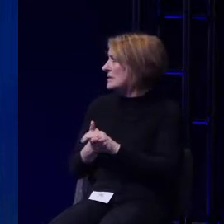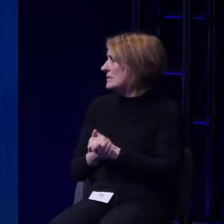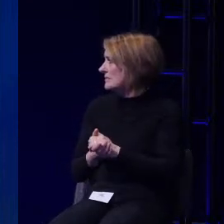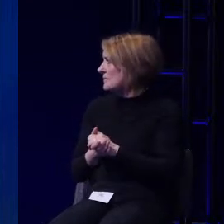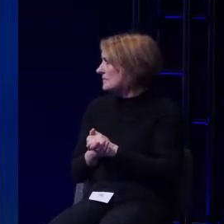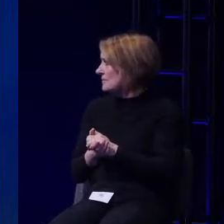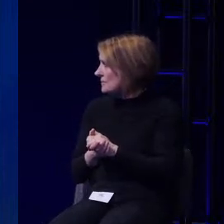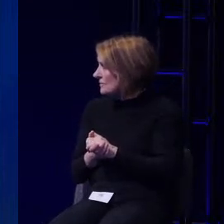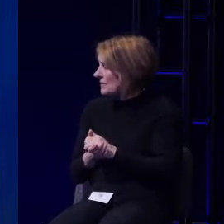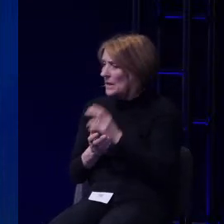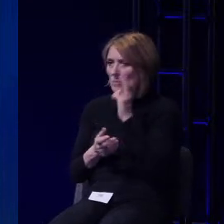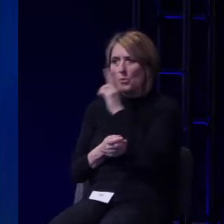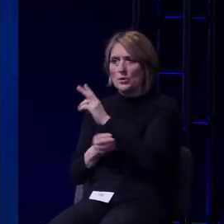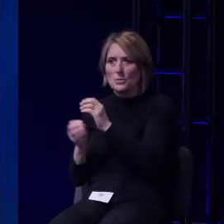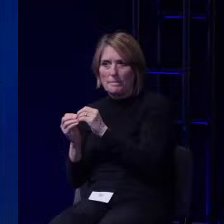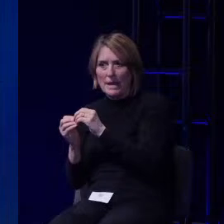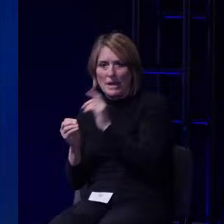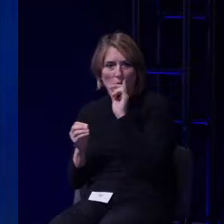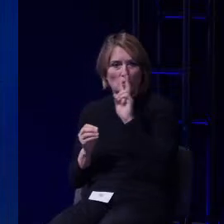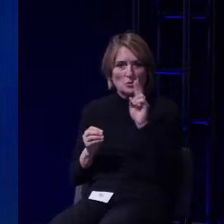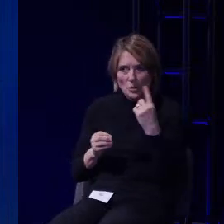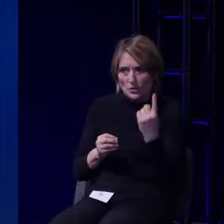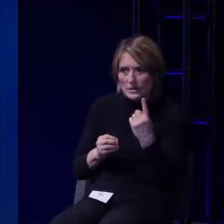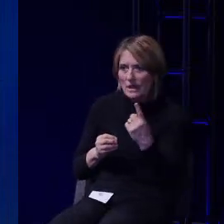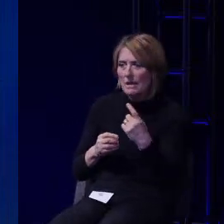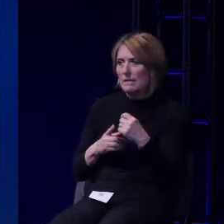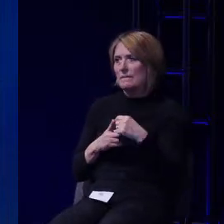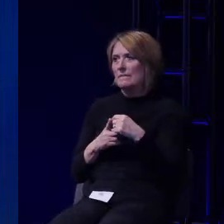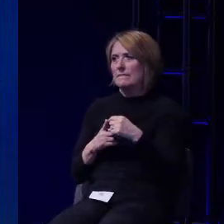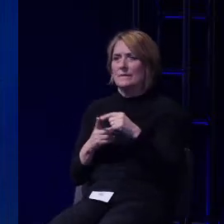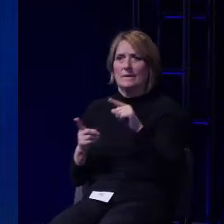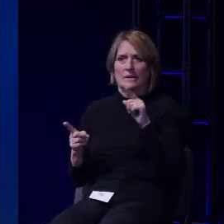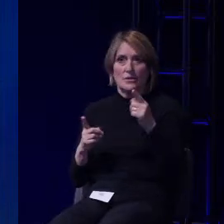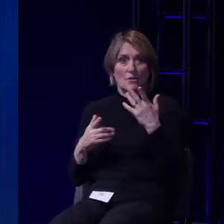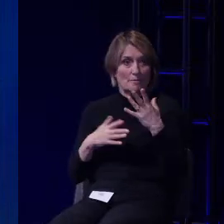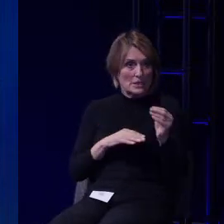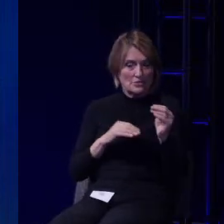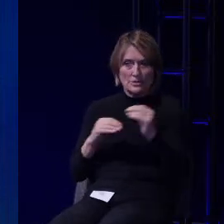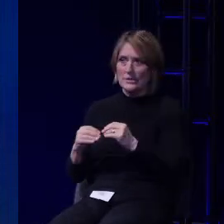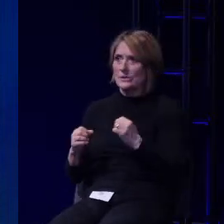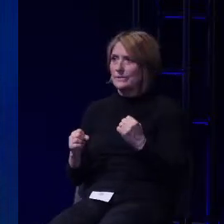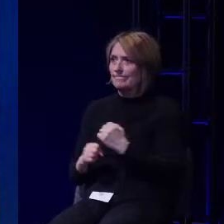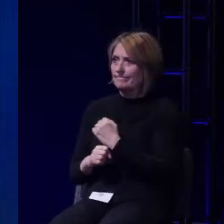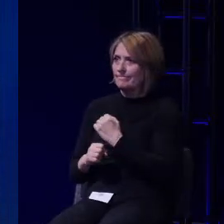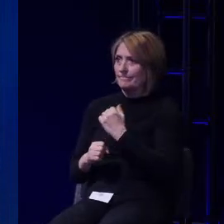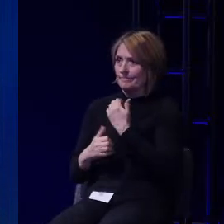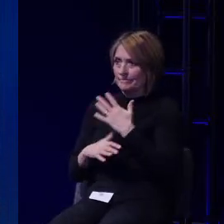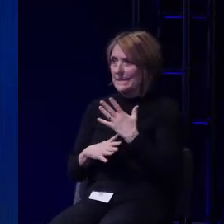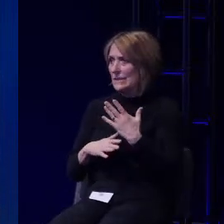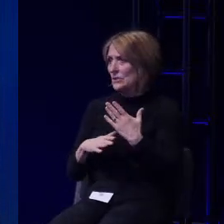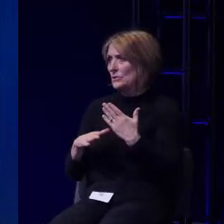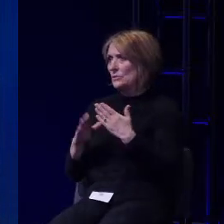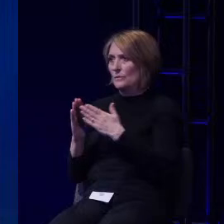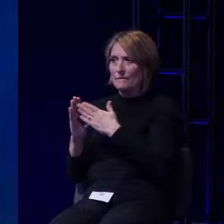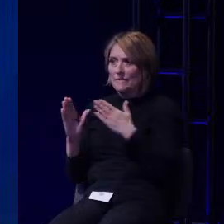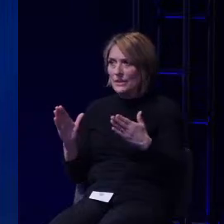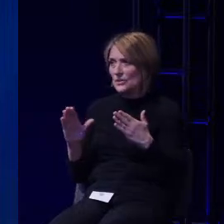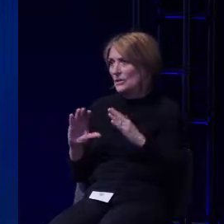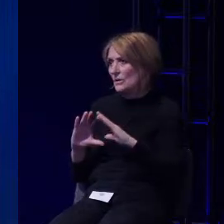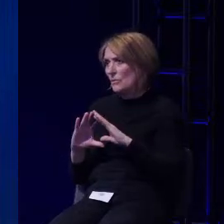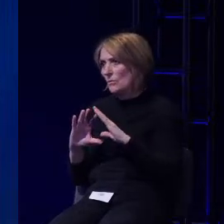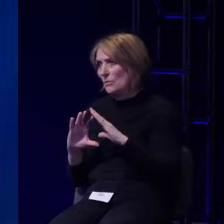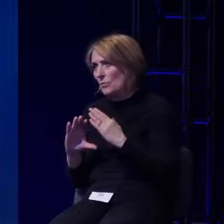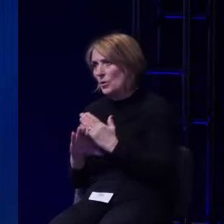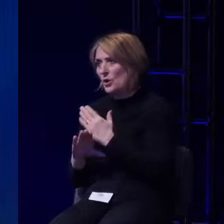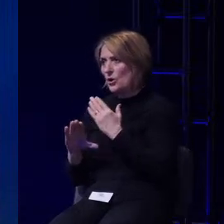watching what Barry's doing and I'm watching what you're doing. And you made that transition into the feature world. And that's